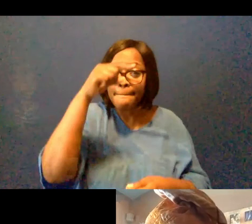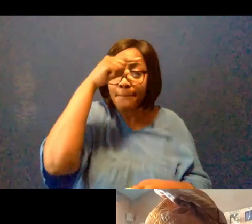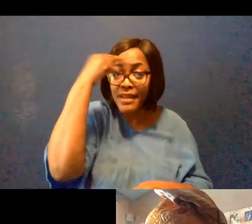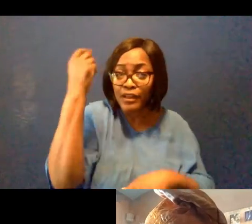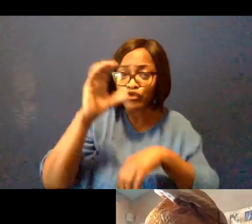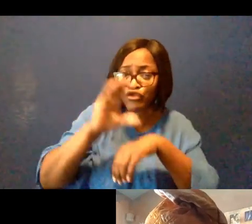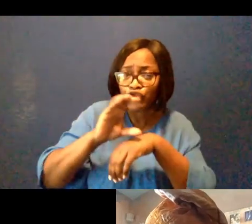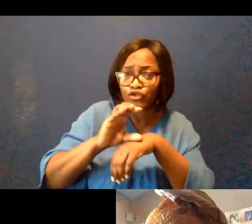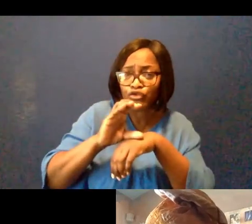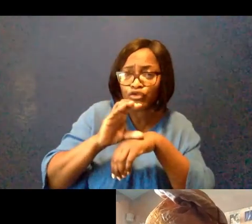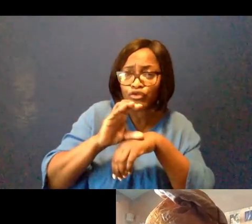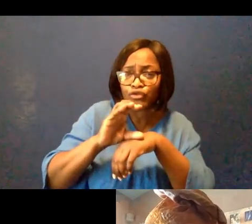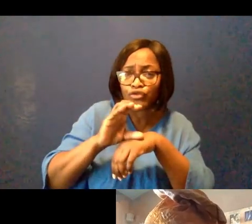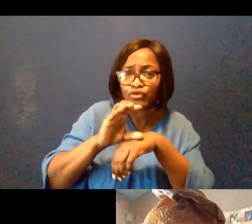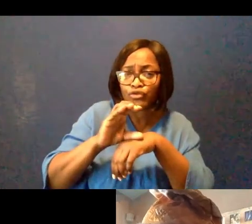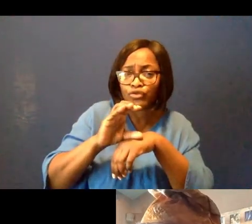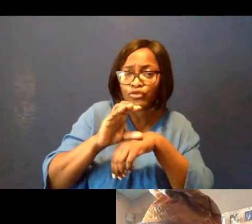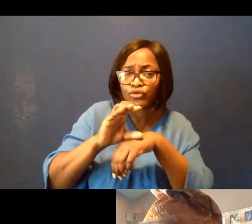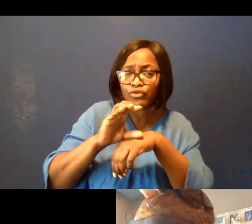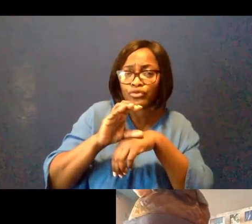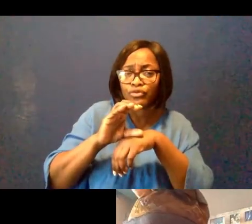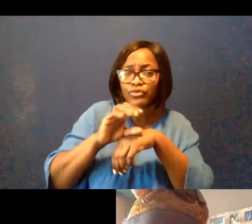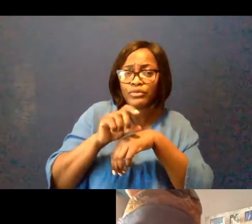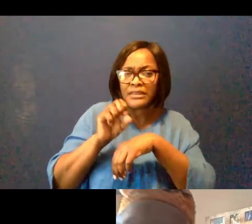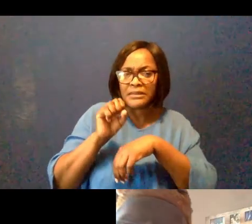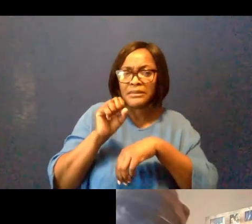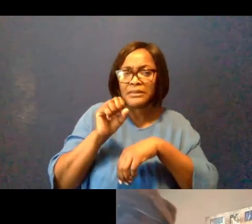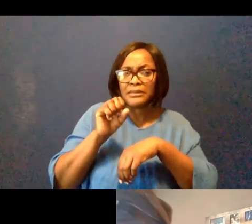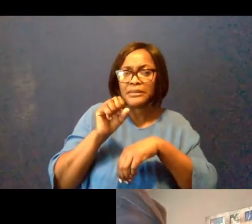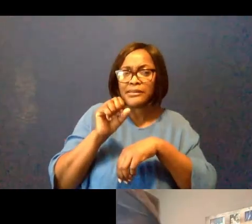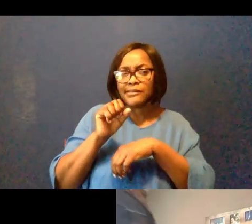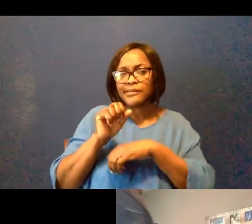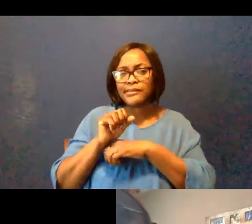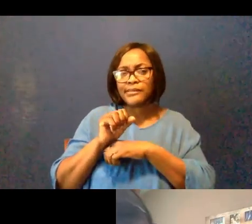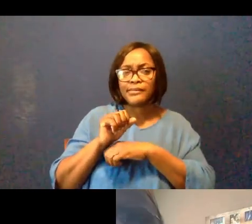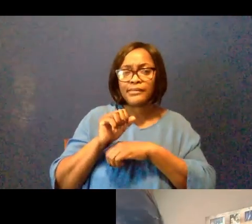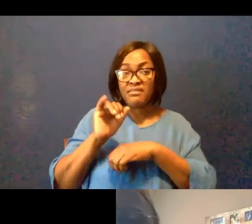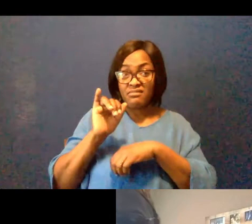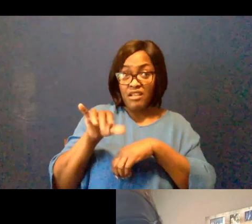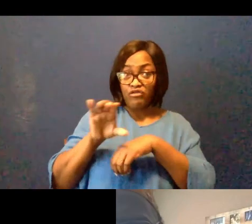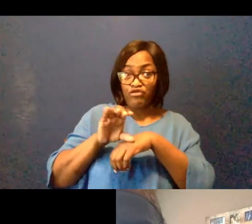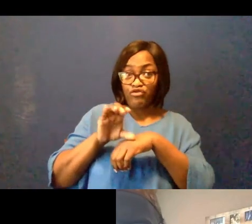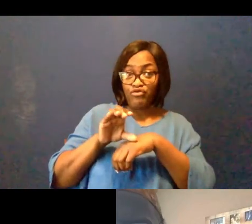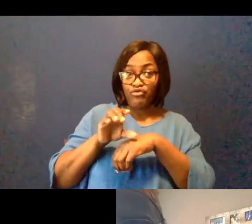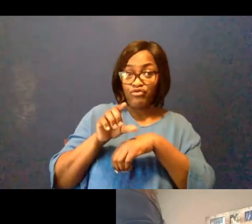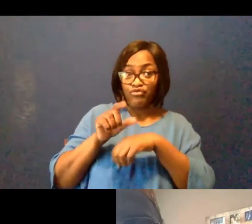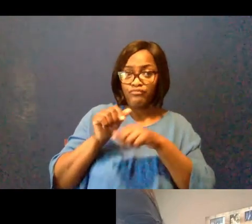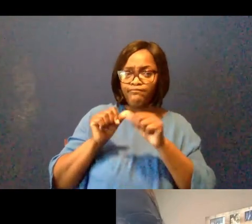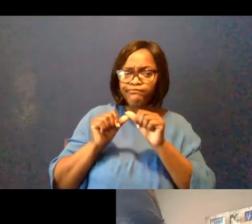parents that have children that are disabled, and